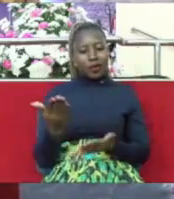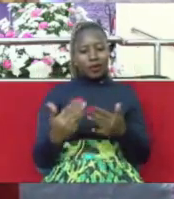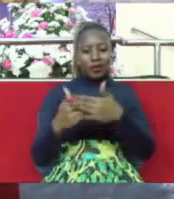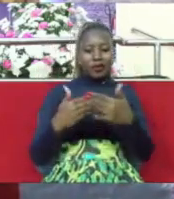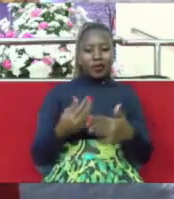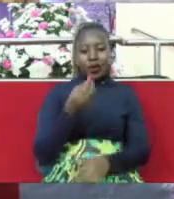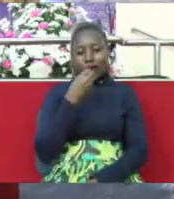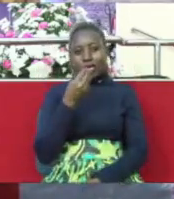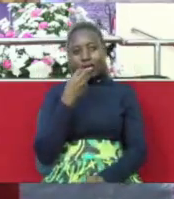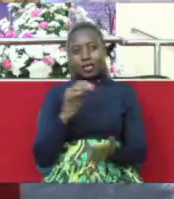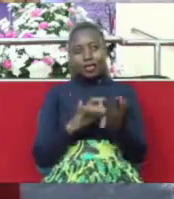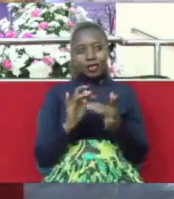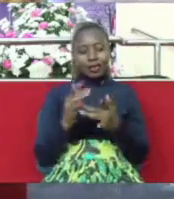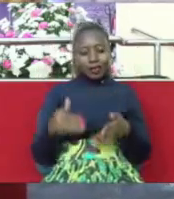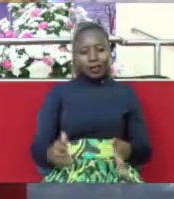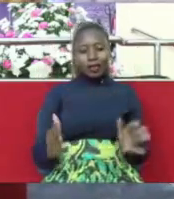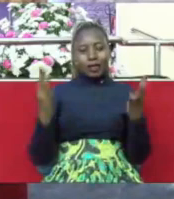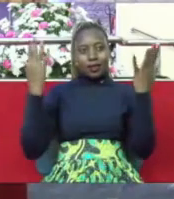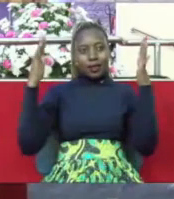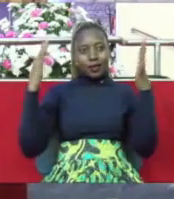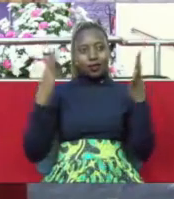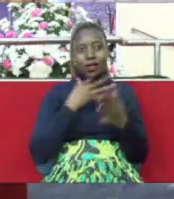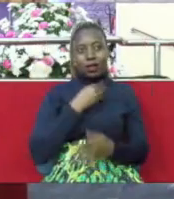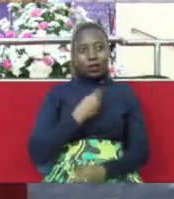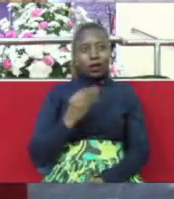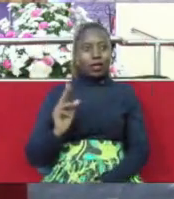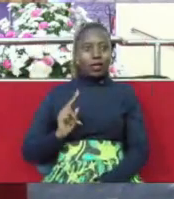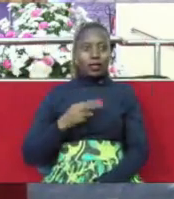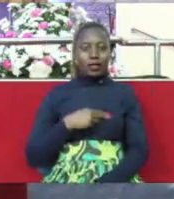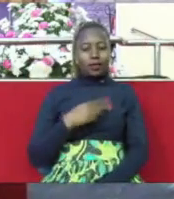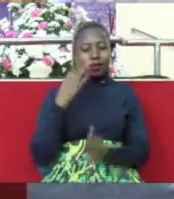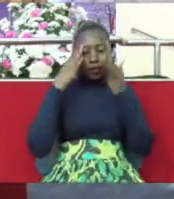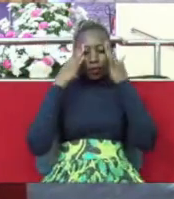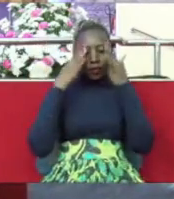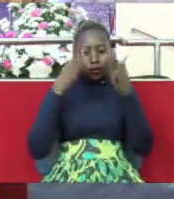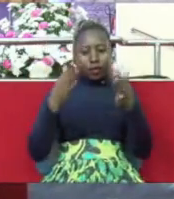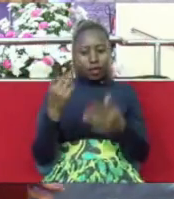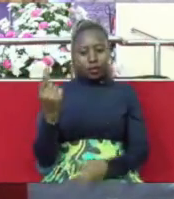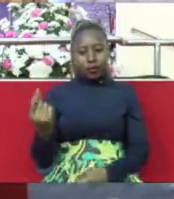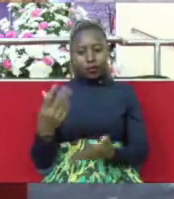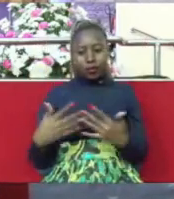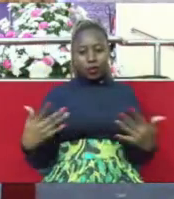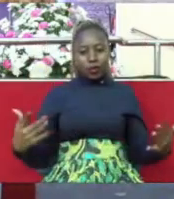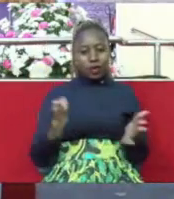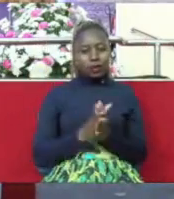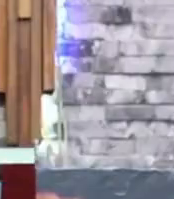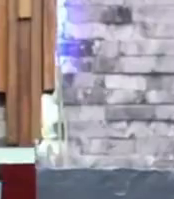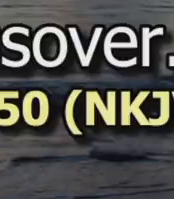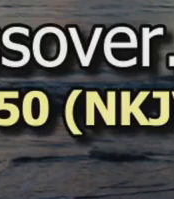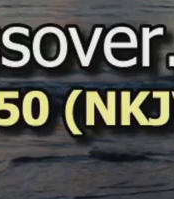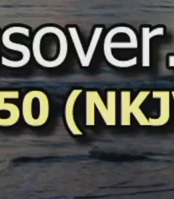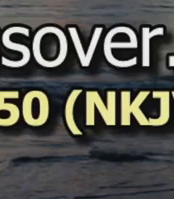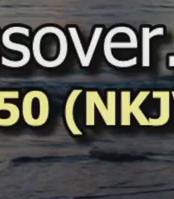ukule Christmas hii, I'd like us just to look at a few things. Tuangalie mambo tu machache. The book of Luke chapter 2 verse 41 to 50.